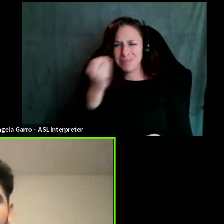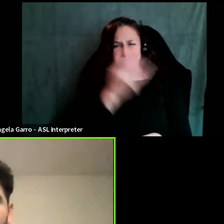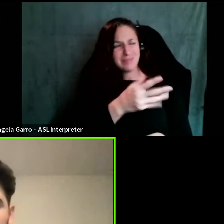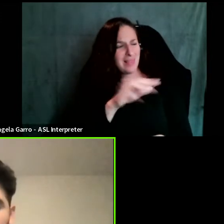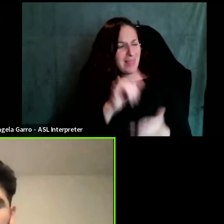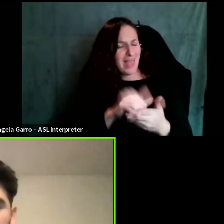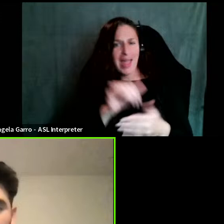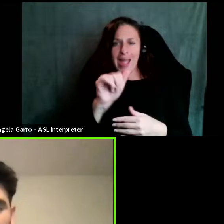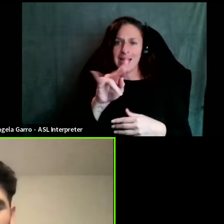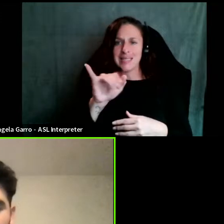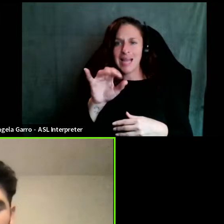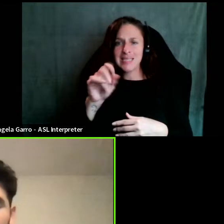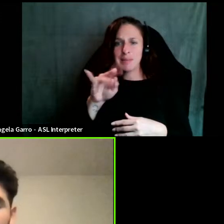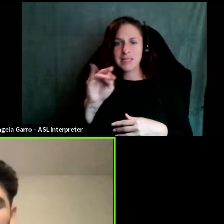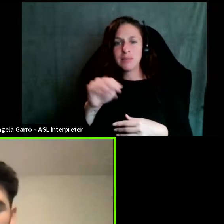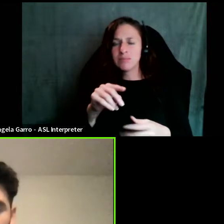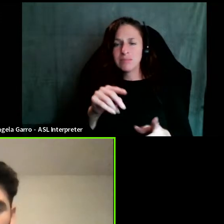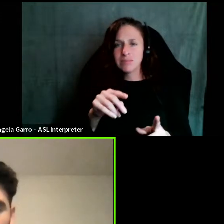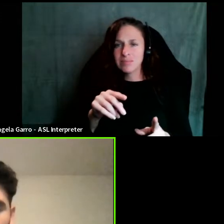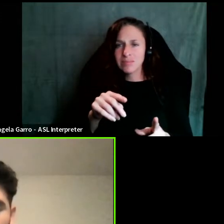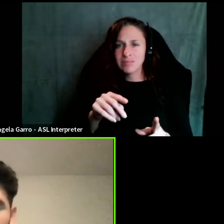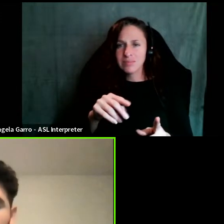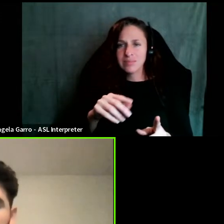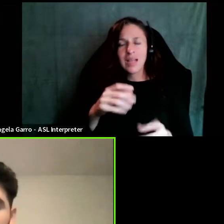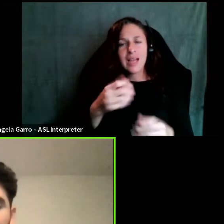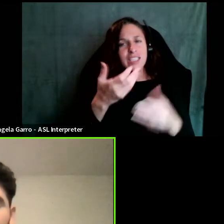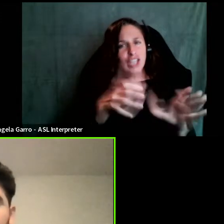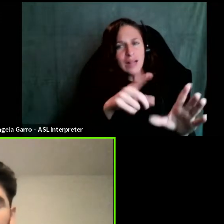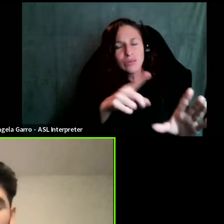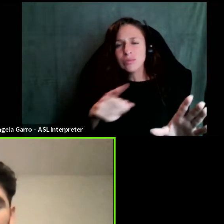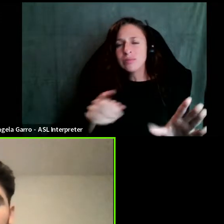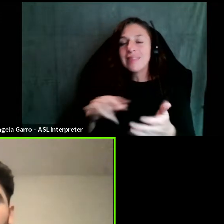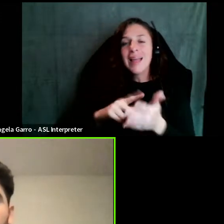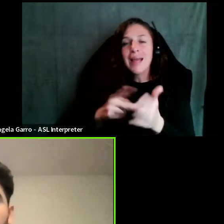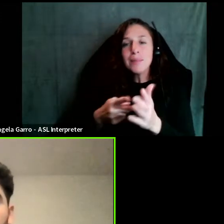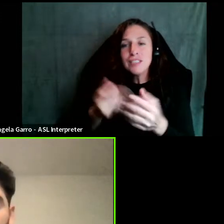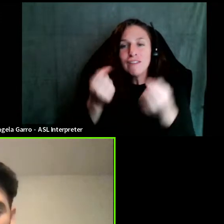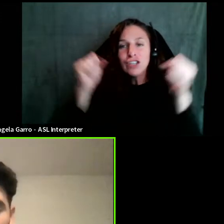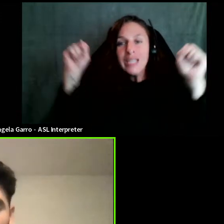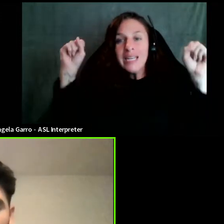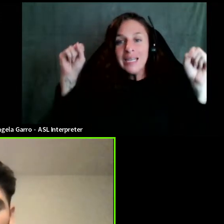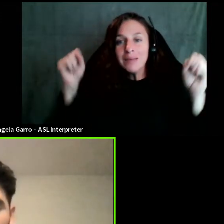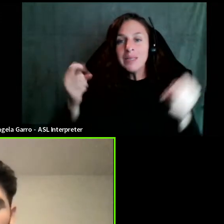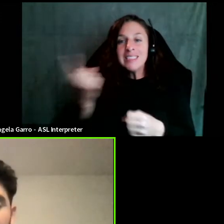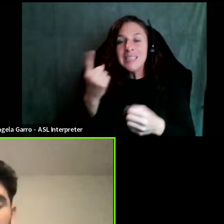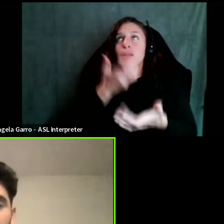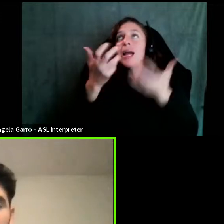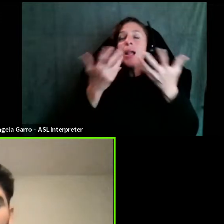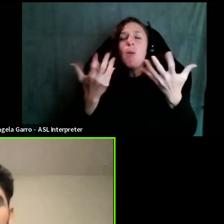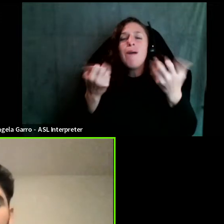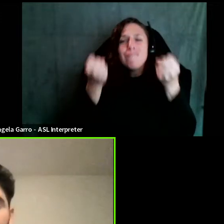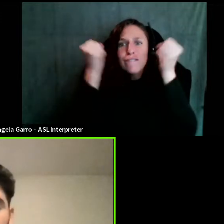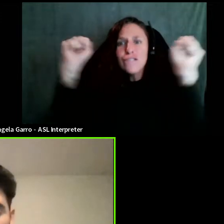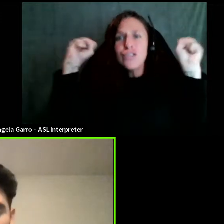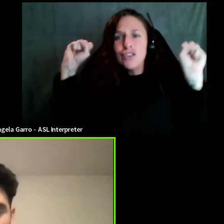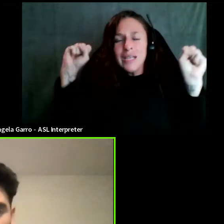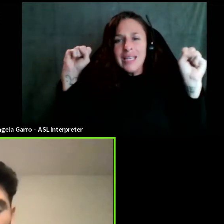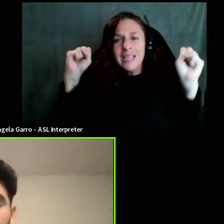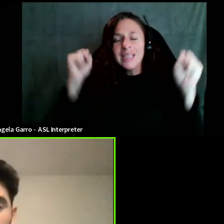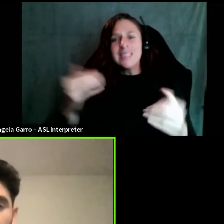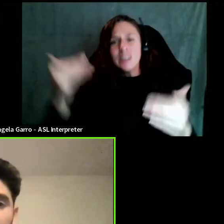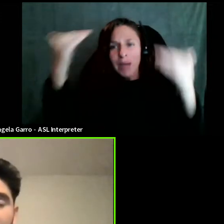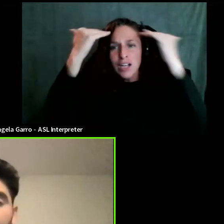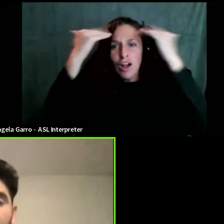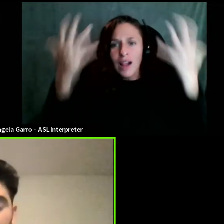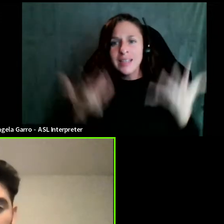anti-Semitism, I challenge you to understand it means freedom. It means somebody yelling to be free. It means somebody that wants to be acknowledged.